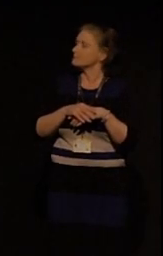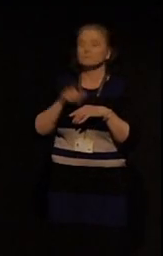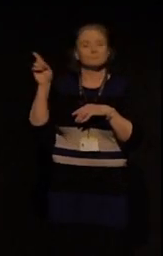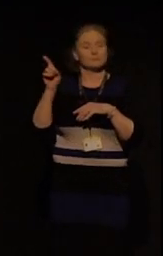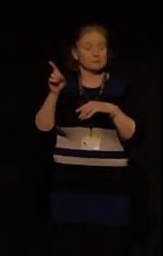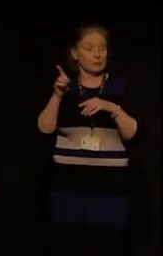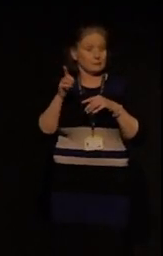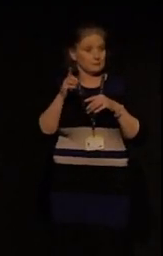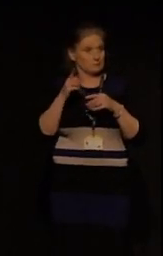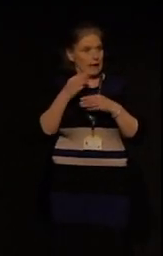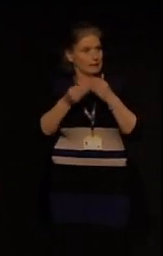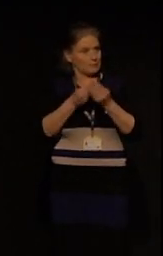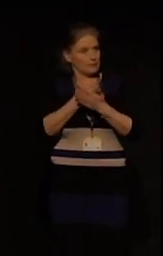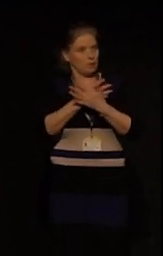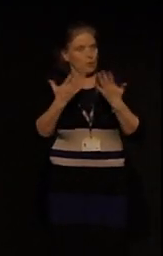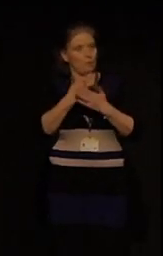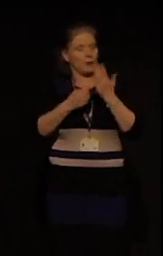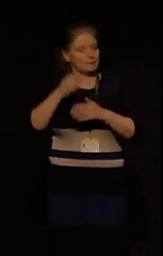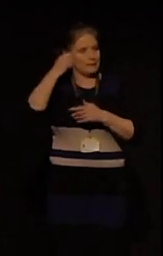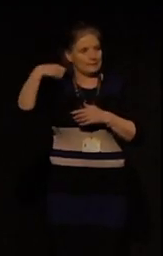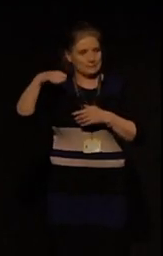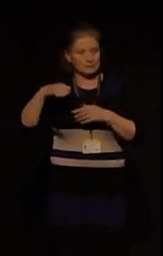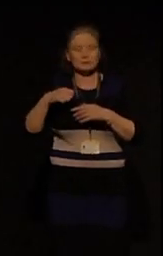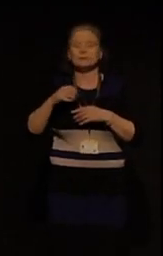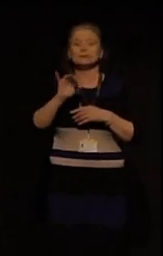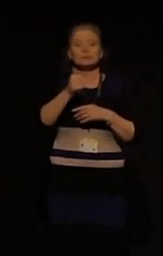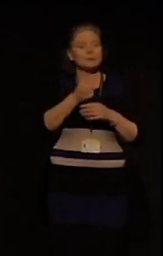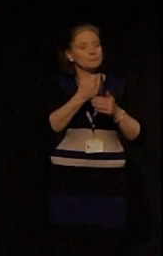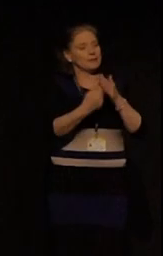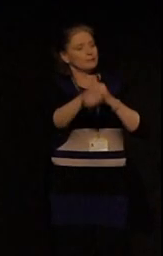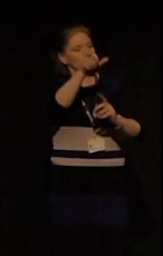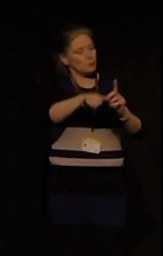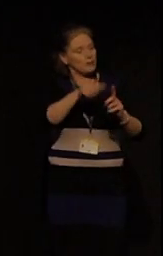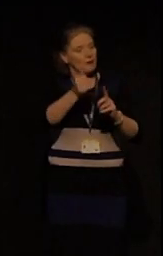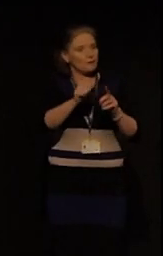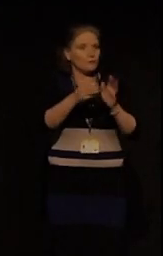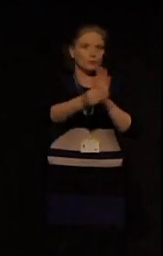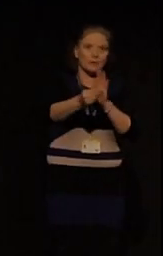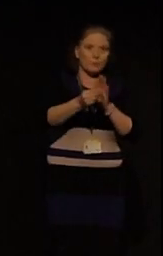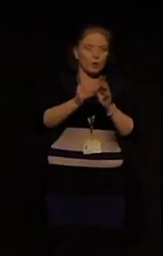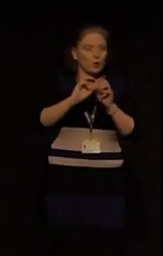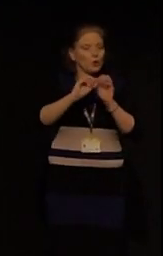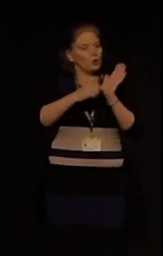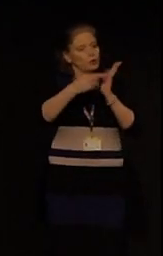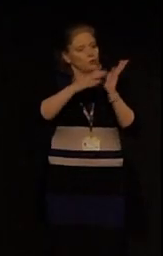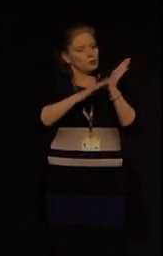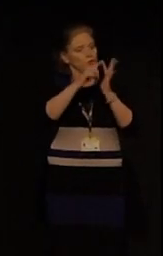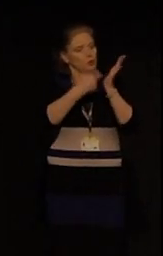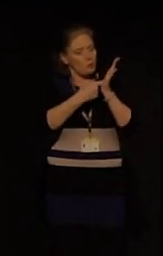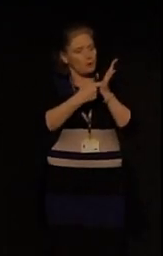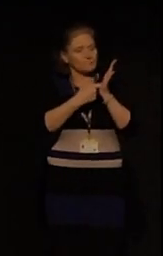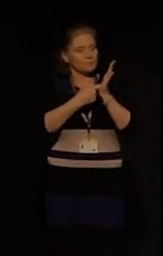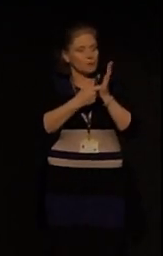about tinnitus. Sometimes individuals get a tumor that grows on this auditory nerve. It's called an